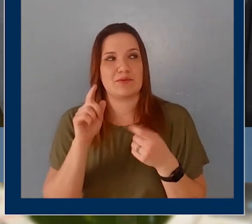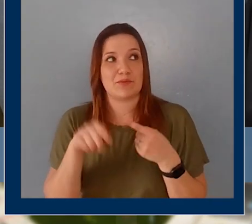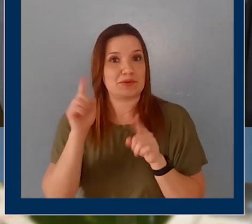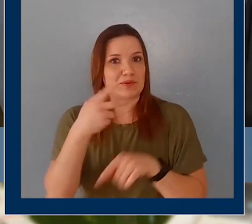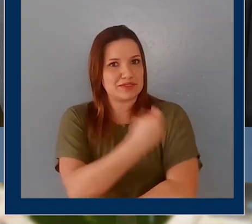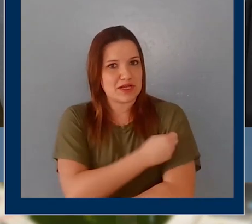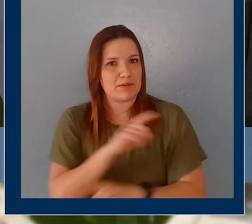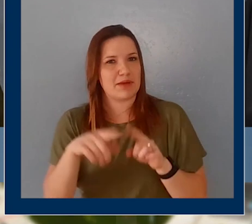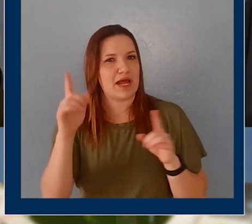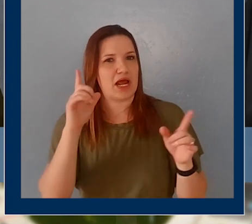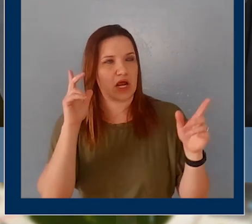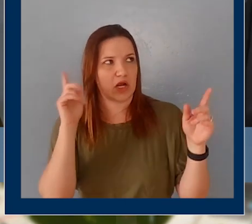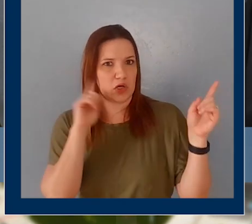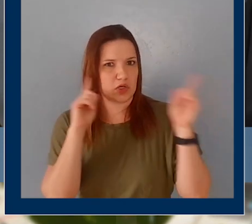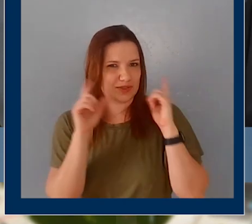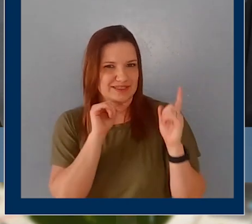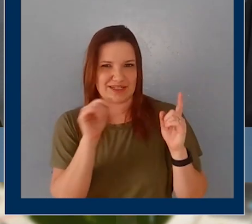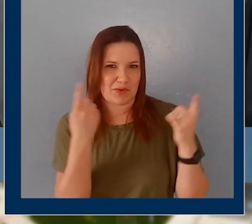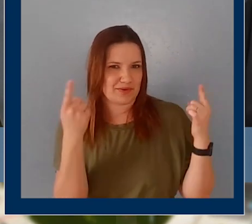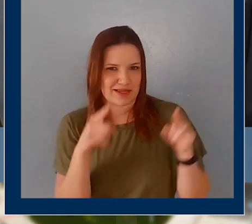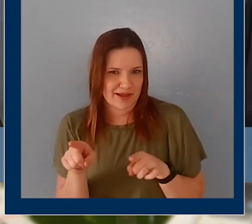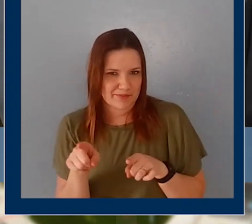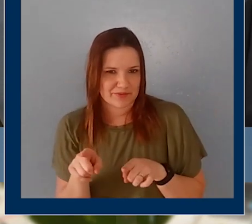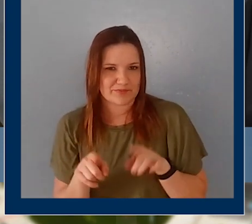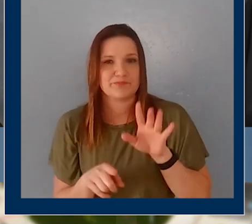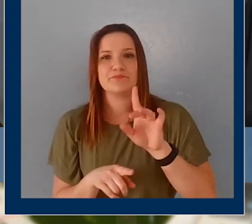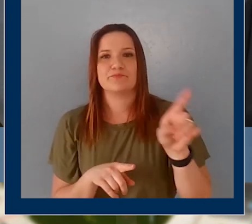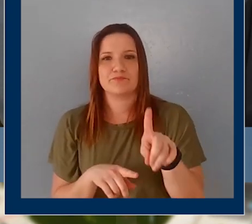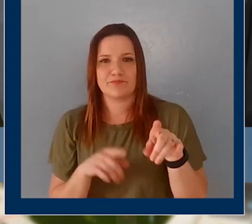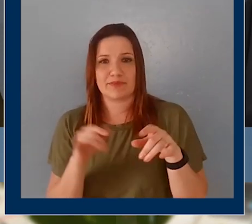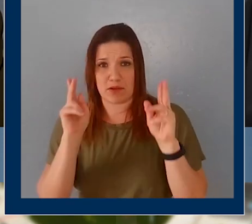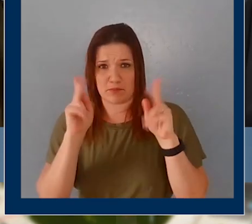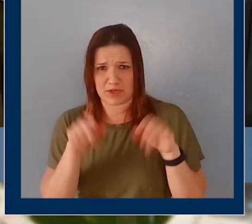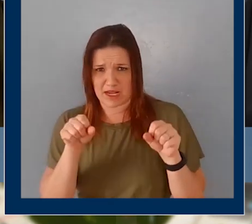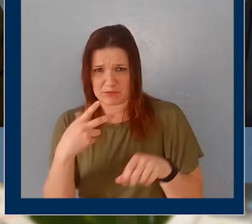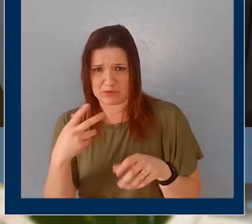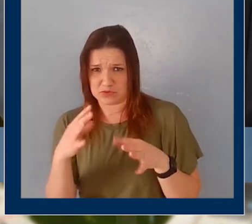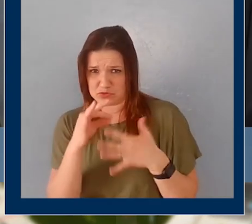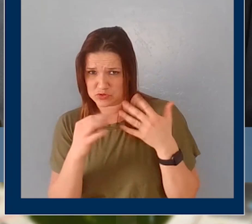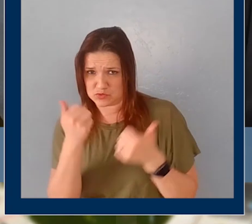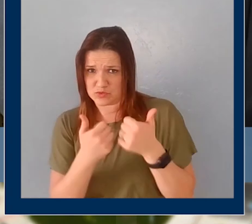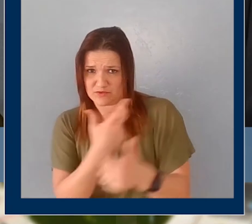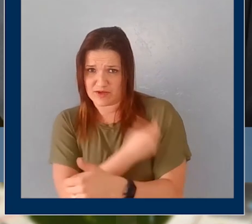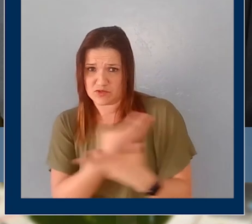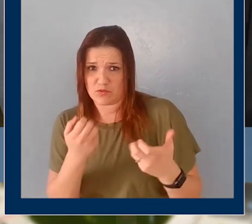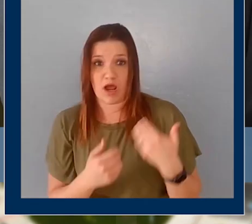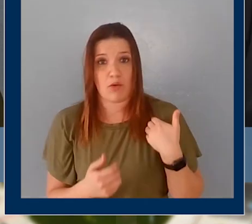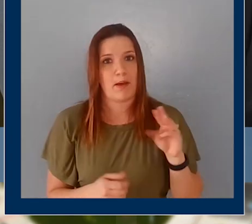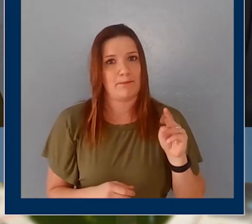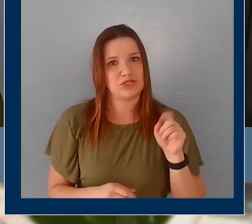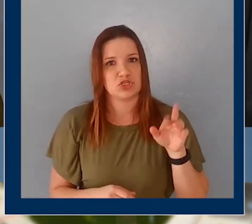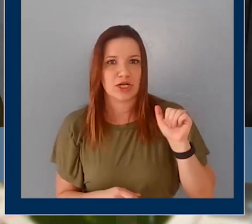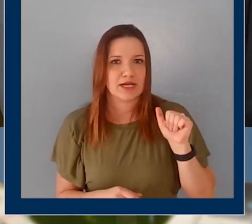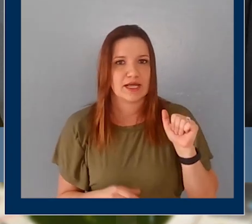hasn't always happened. Okay. So is a person able to choose which vaccine they want? Can they say, I want the Moderna? Can they say, I want the Pfizer? I don't